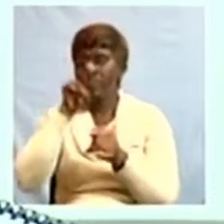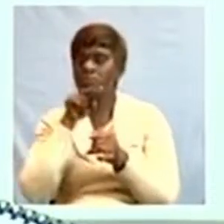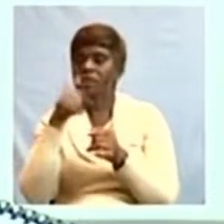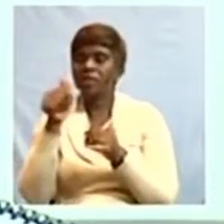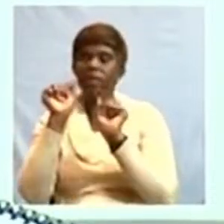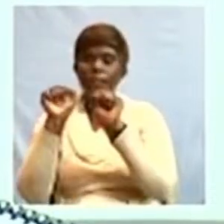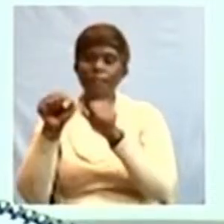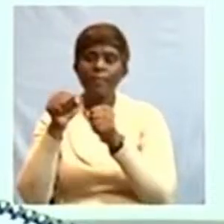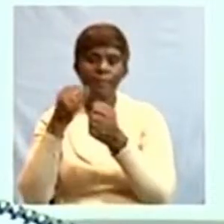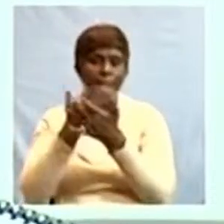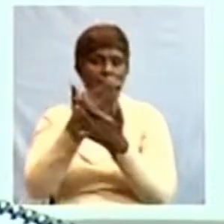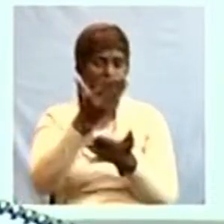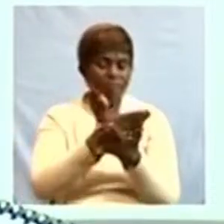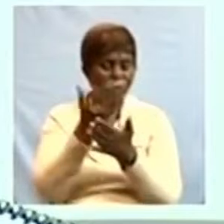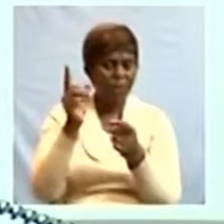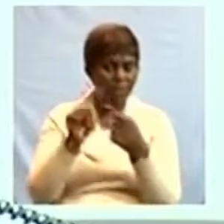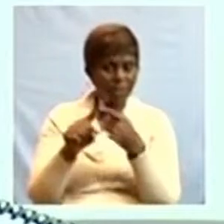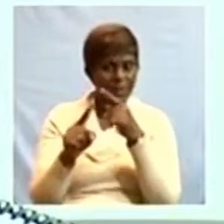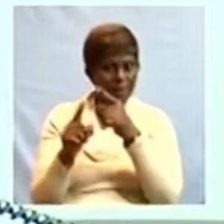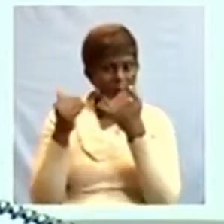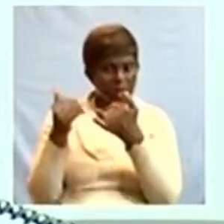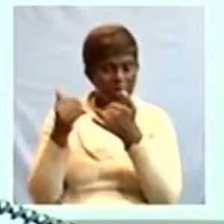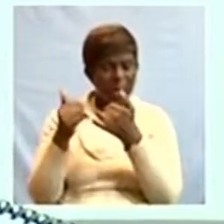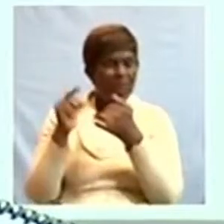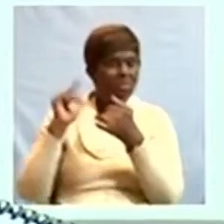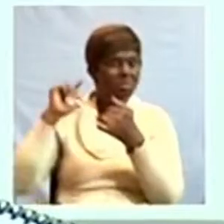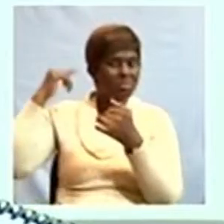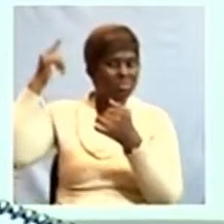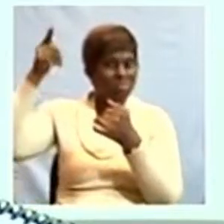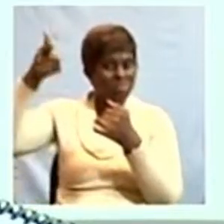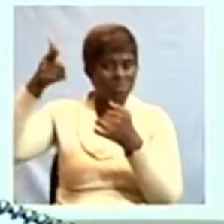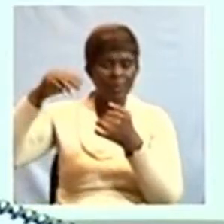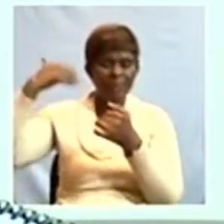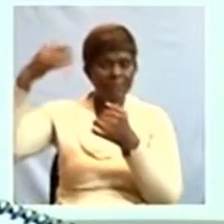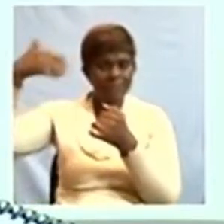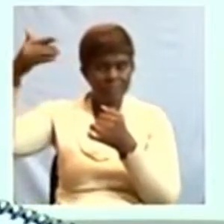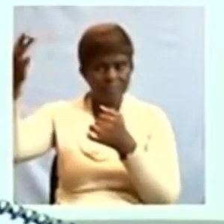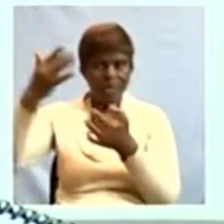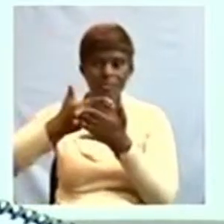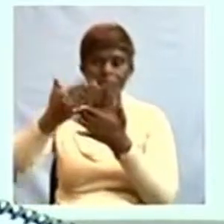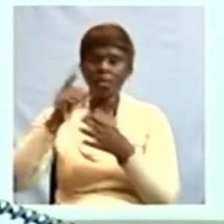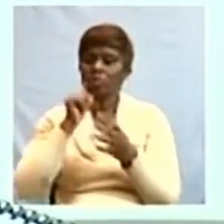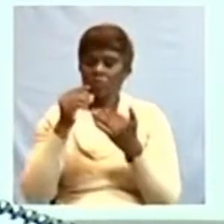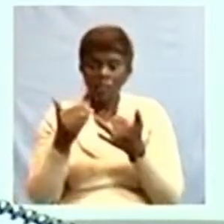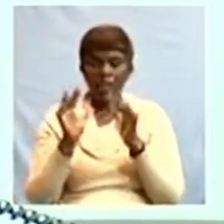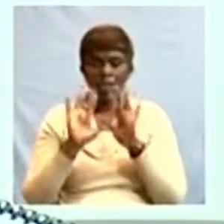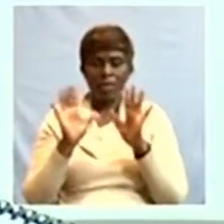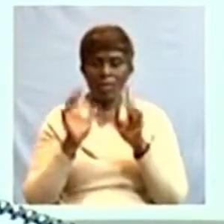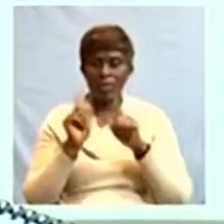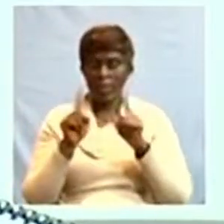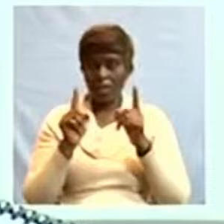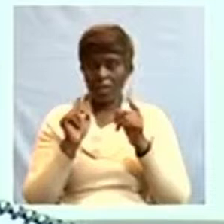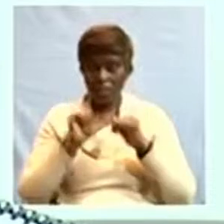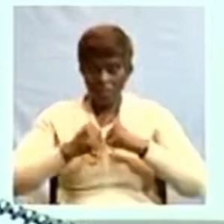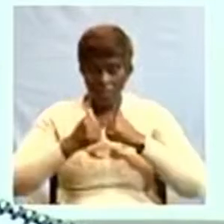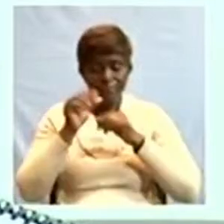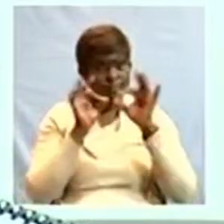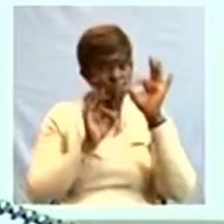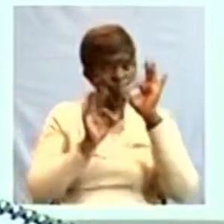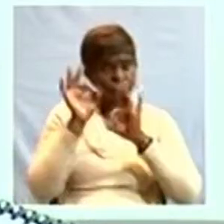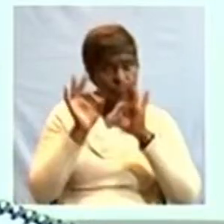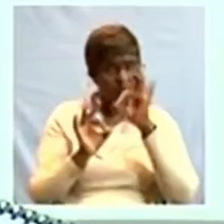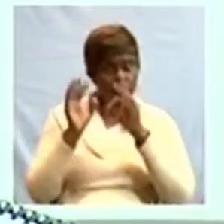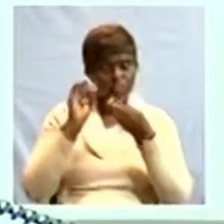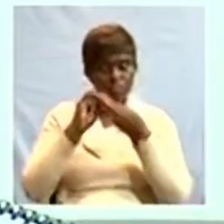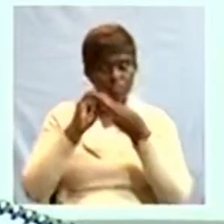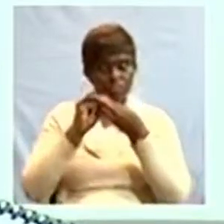be procured, although it was now at a later date. And also we adjusted the number